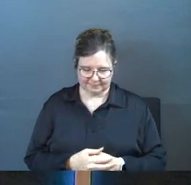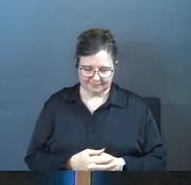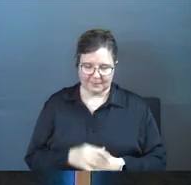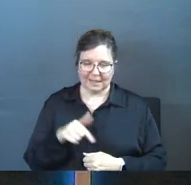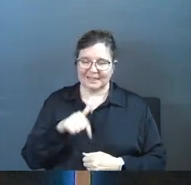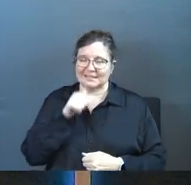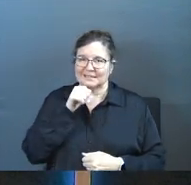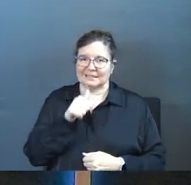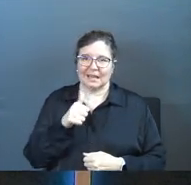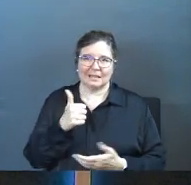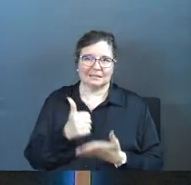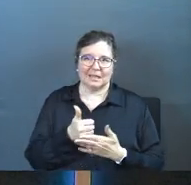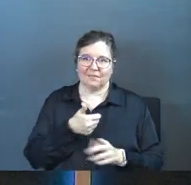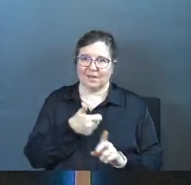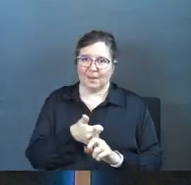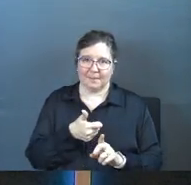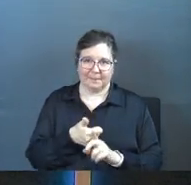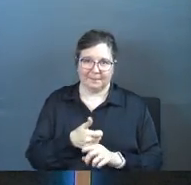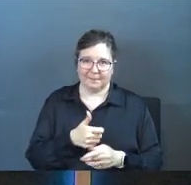This is not self-help.